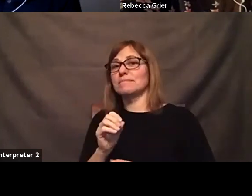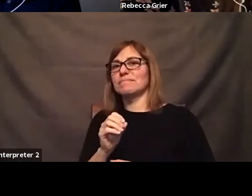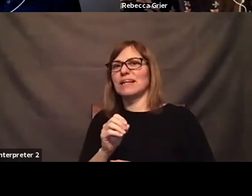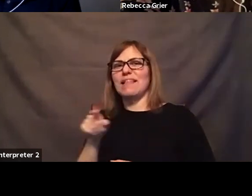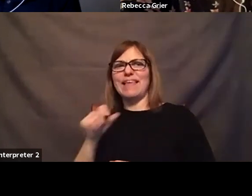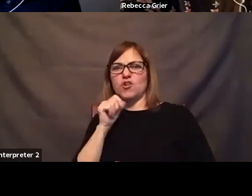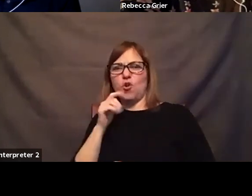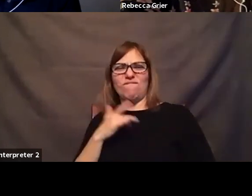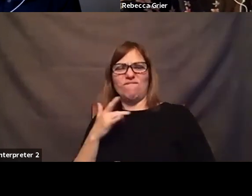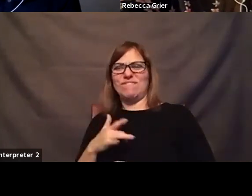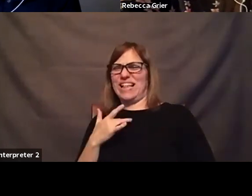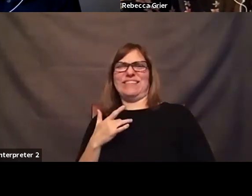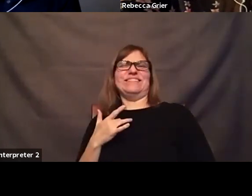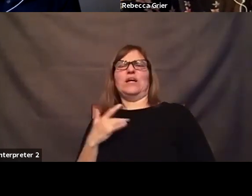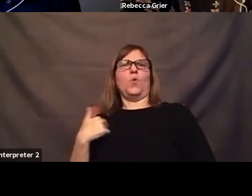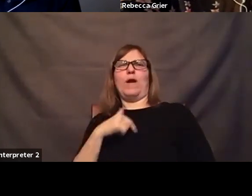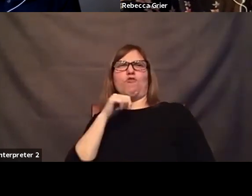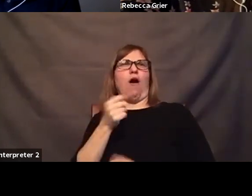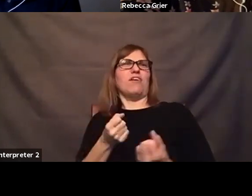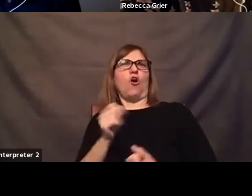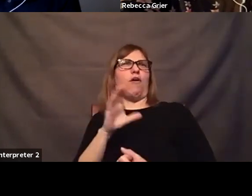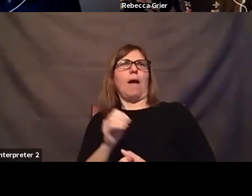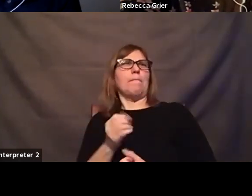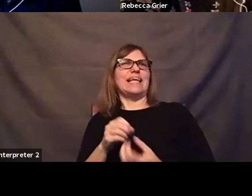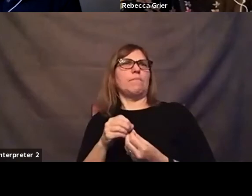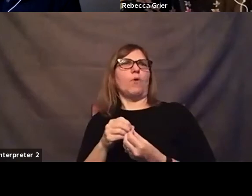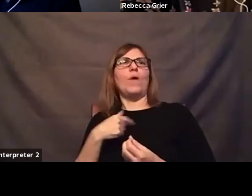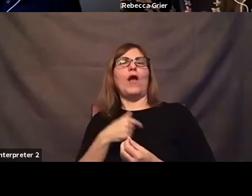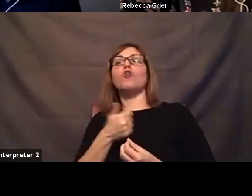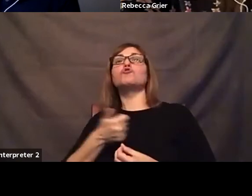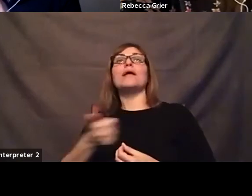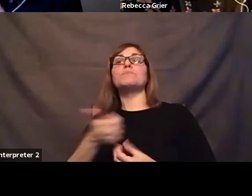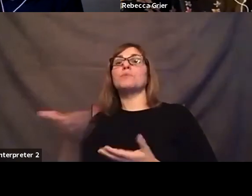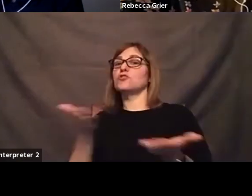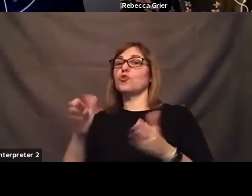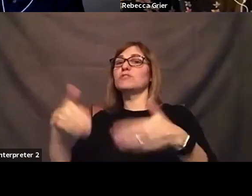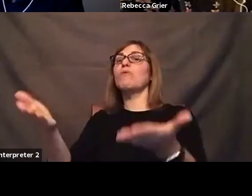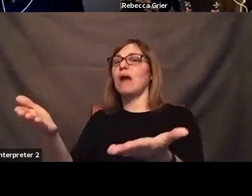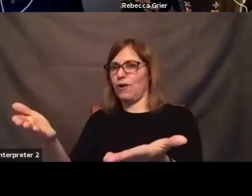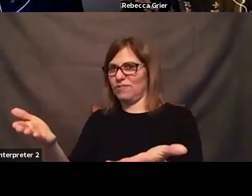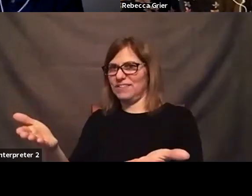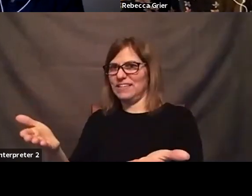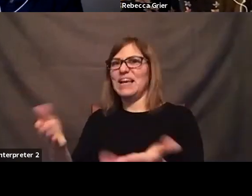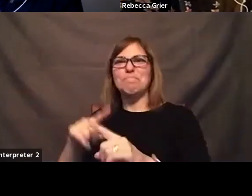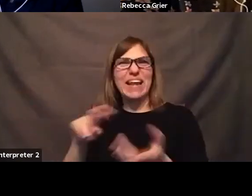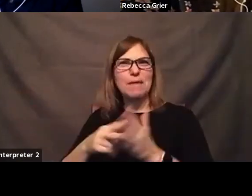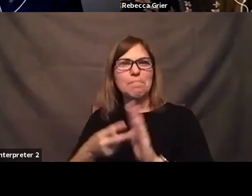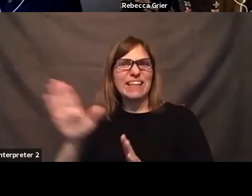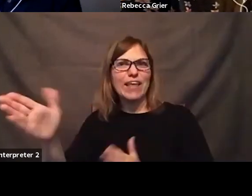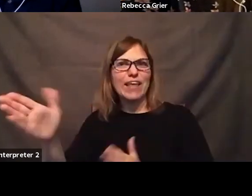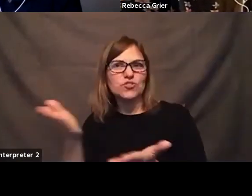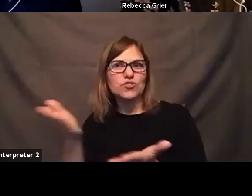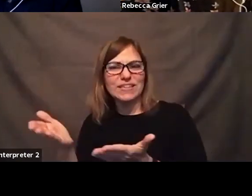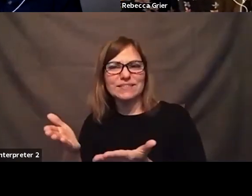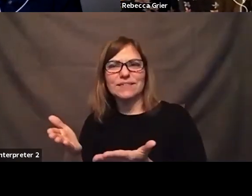auto companies anymore. They view themselves as transportation service providers. It's just that the service that they're providing is different than, say, a transit